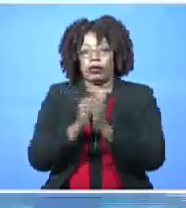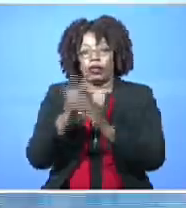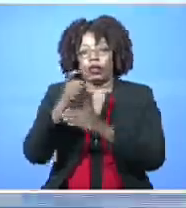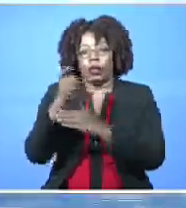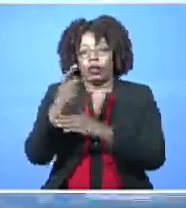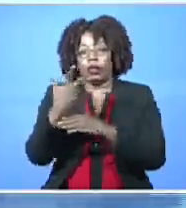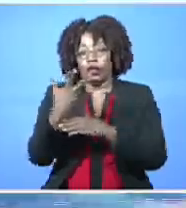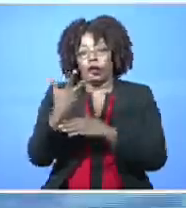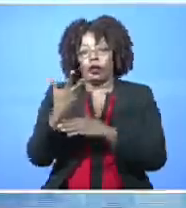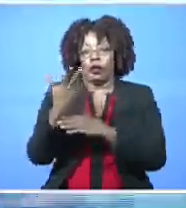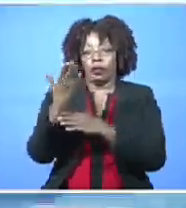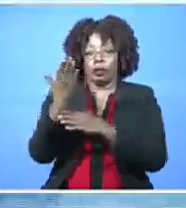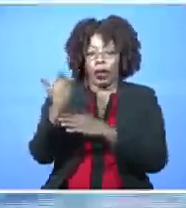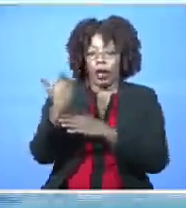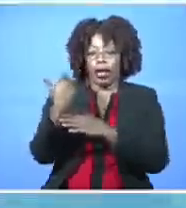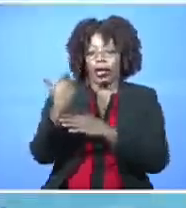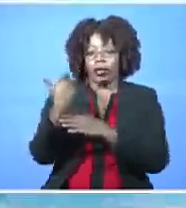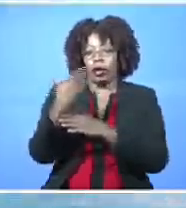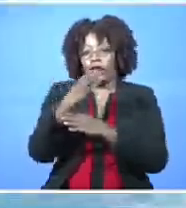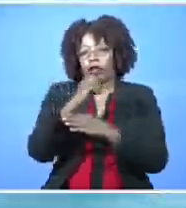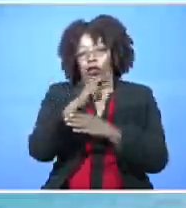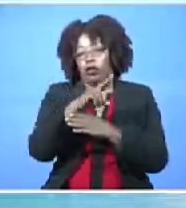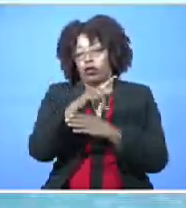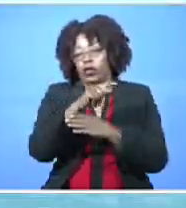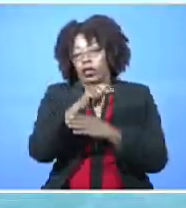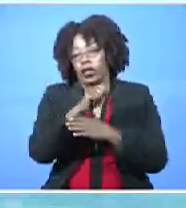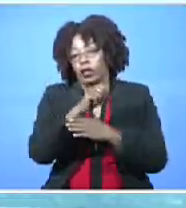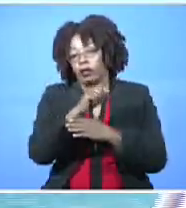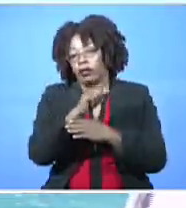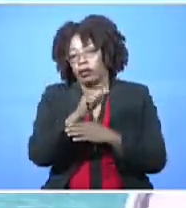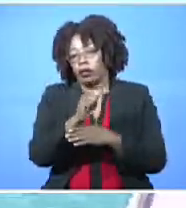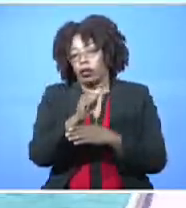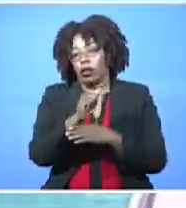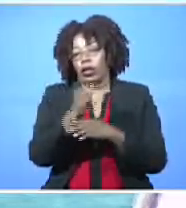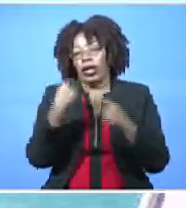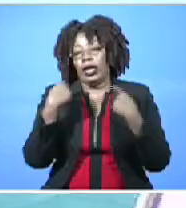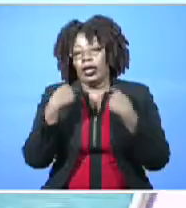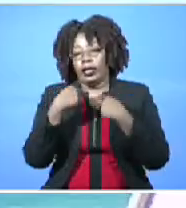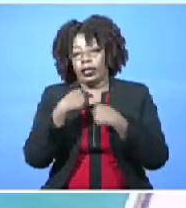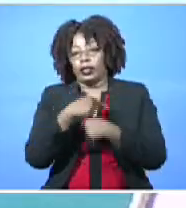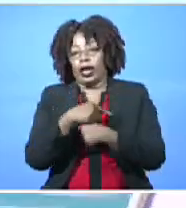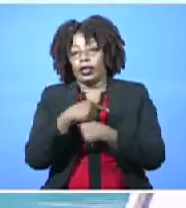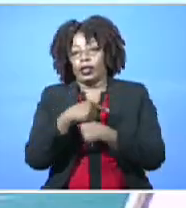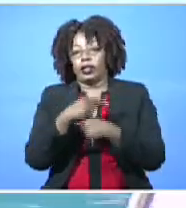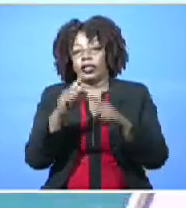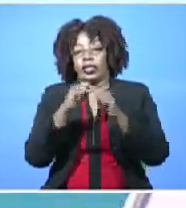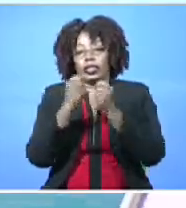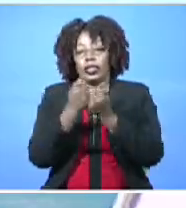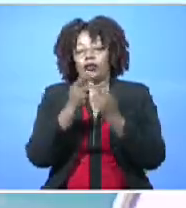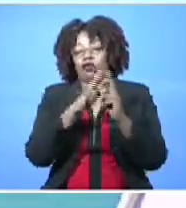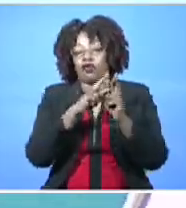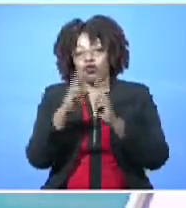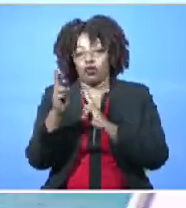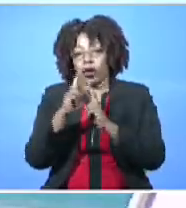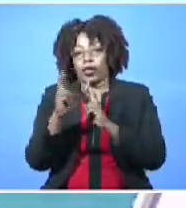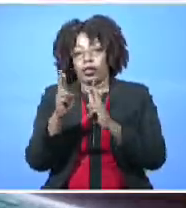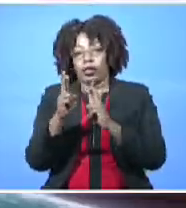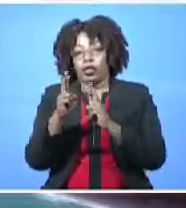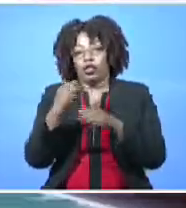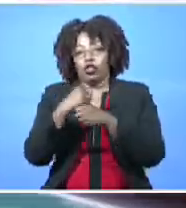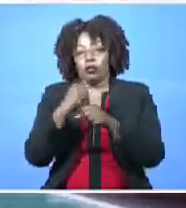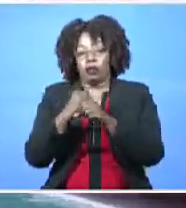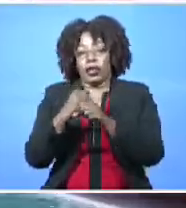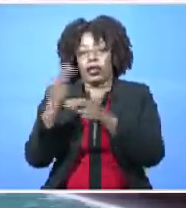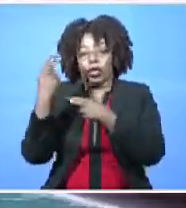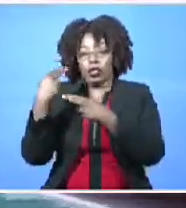past 4 Carifta swimming titles, members of this year's team are ready to dive in and hopefully make history down in Jamaica.